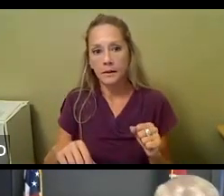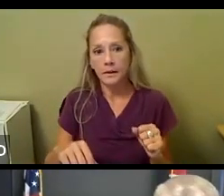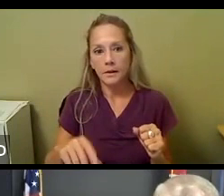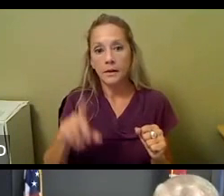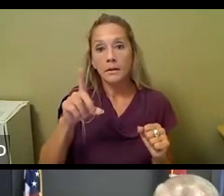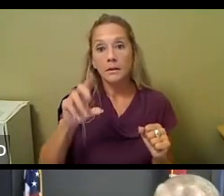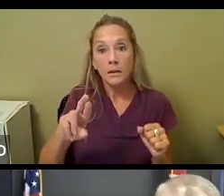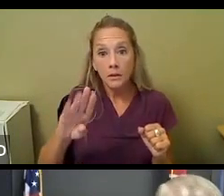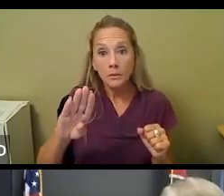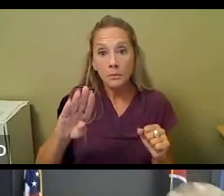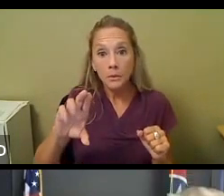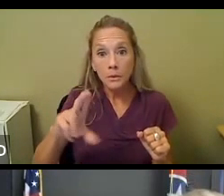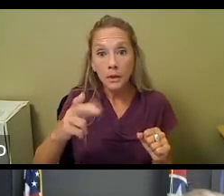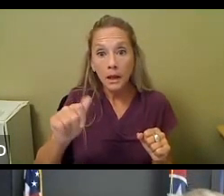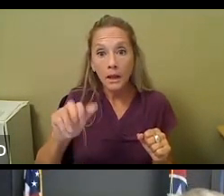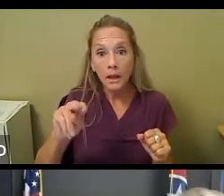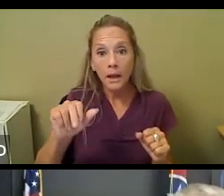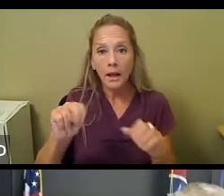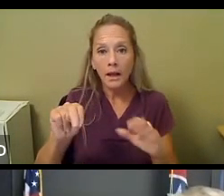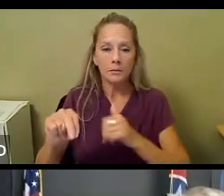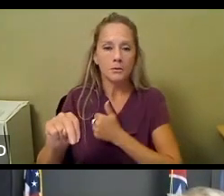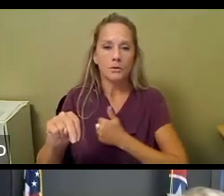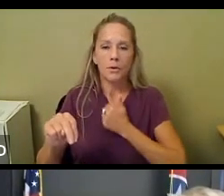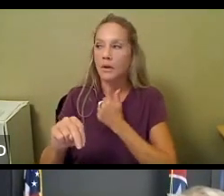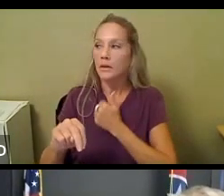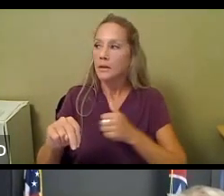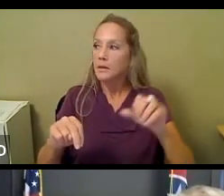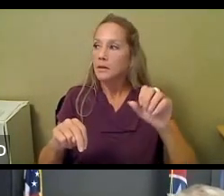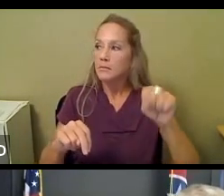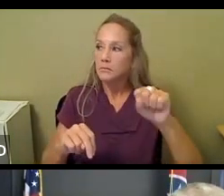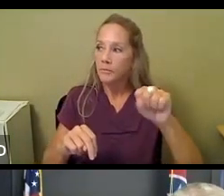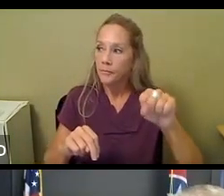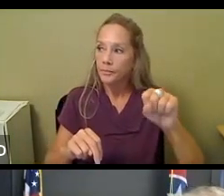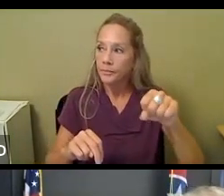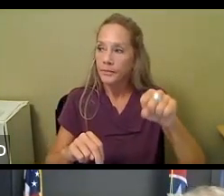Dr. Buchanan, Apologize, I was muted. Yes.